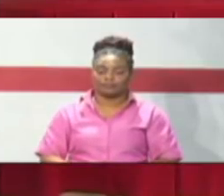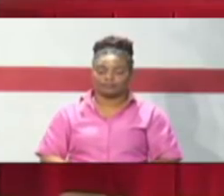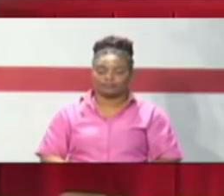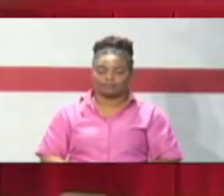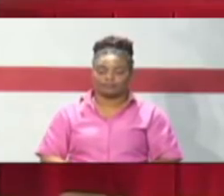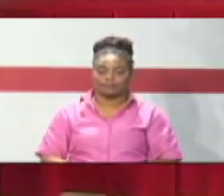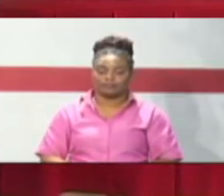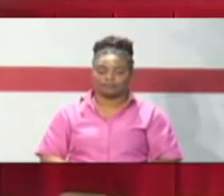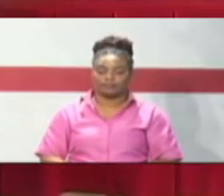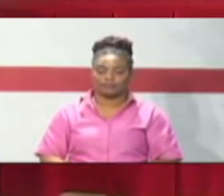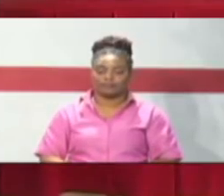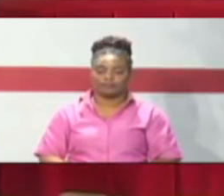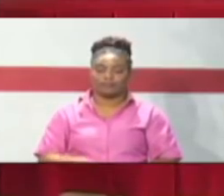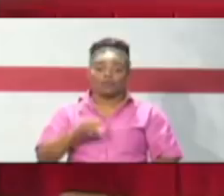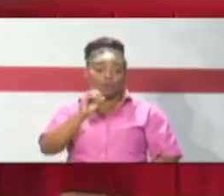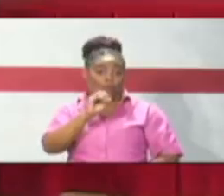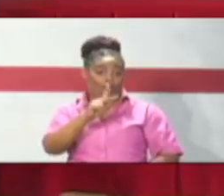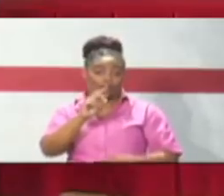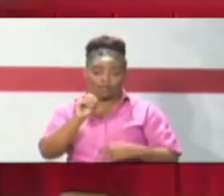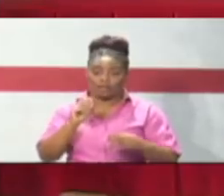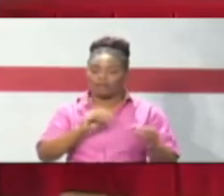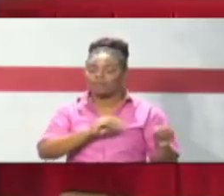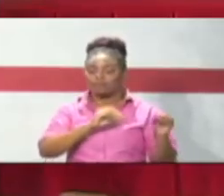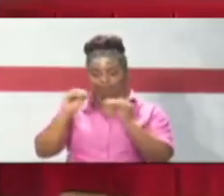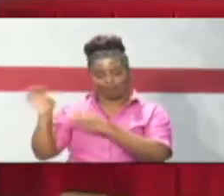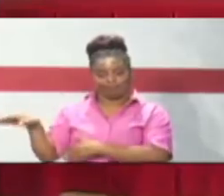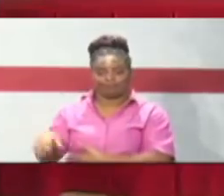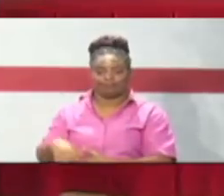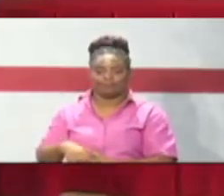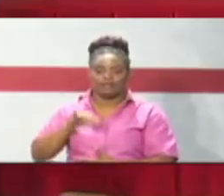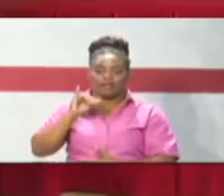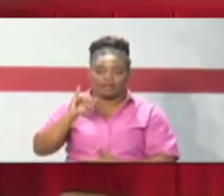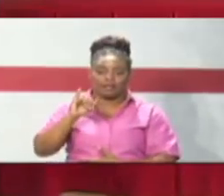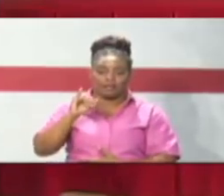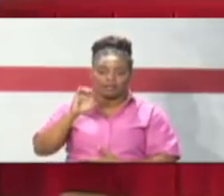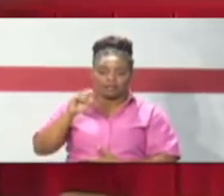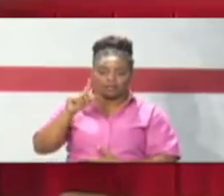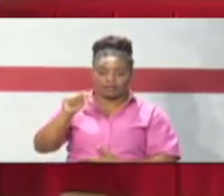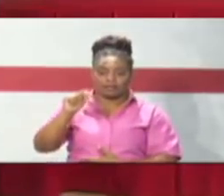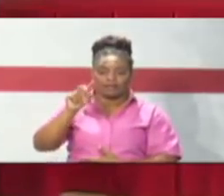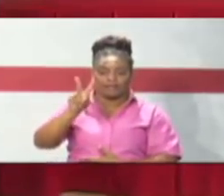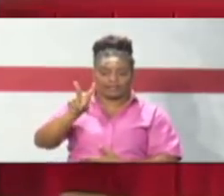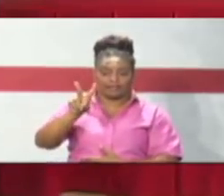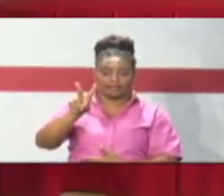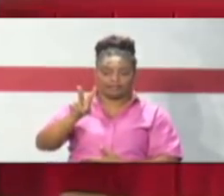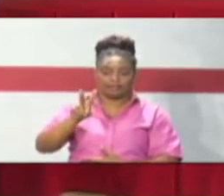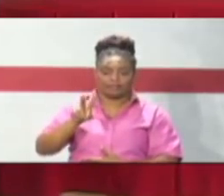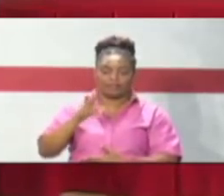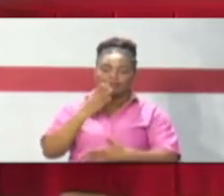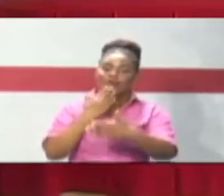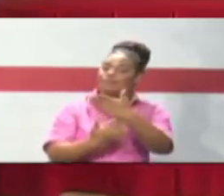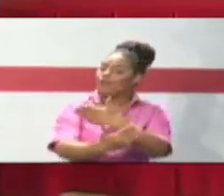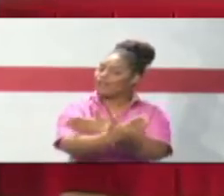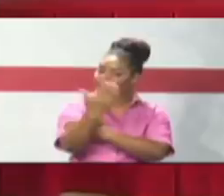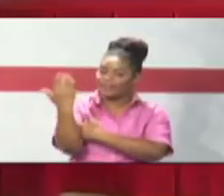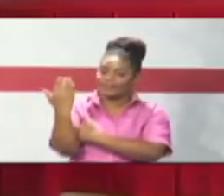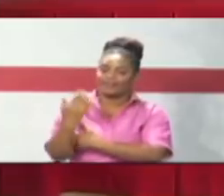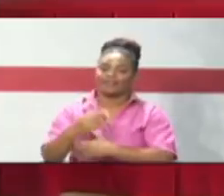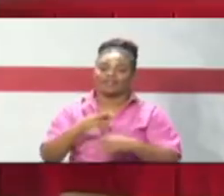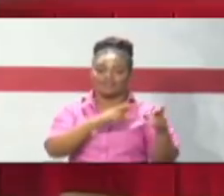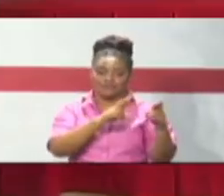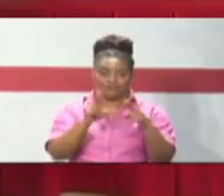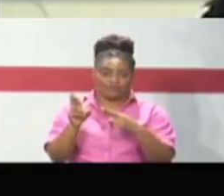Okay, so we'll move to IETV. IETV, good morning. You ready for your questions?